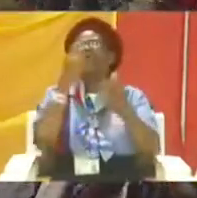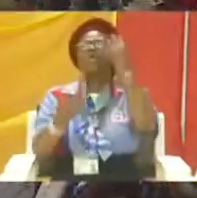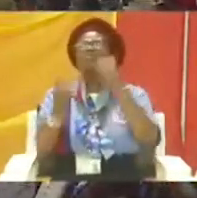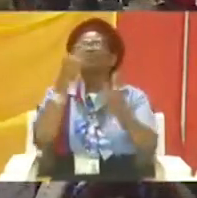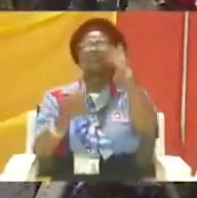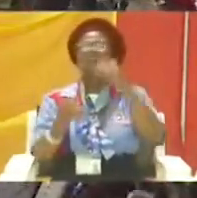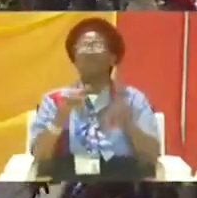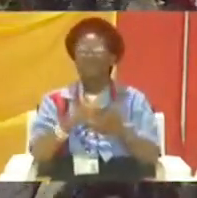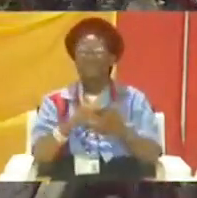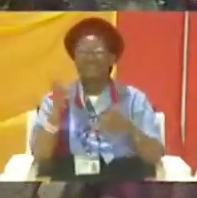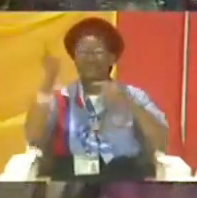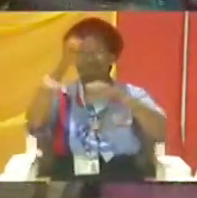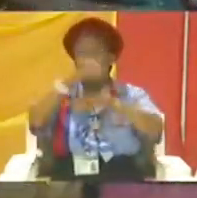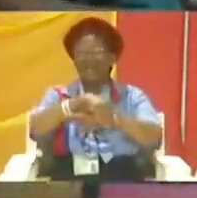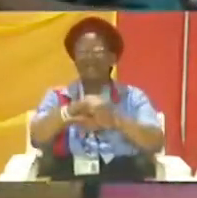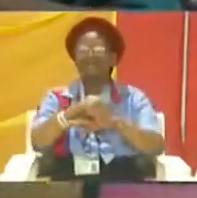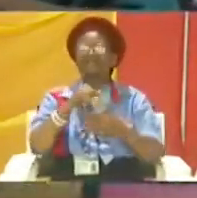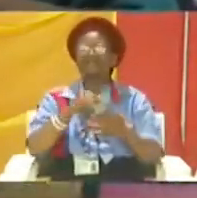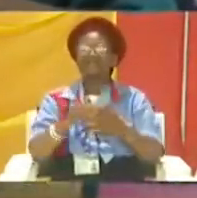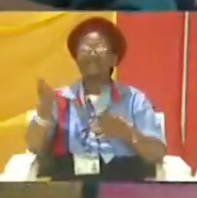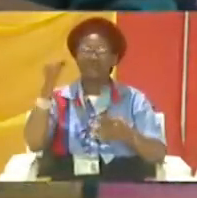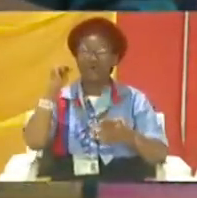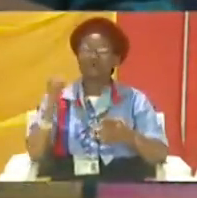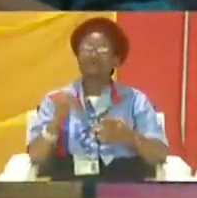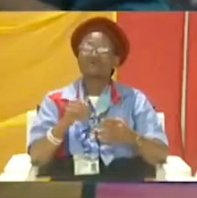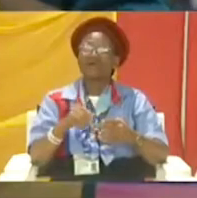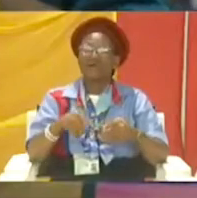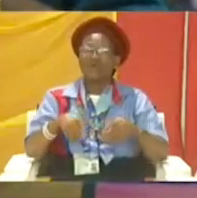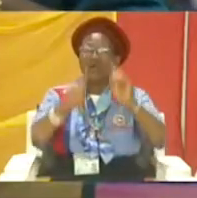It was when the wife discovered